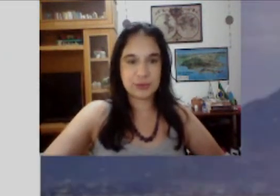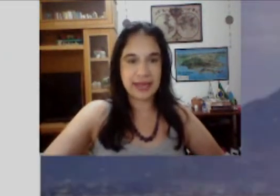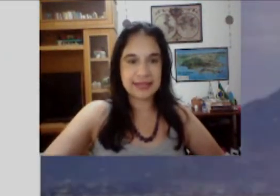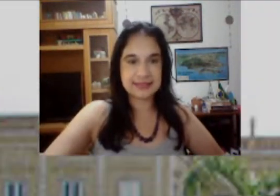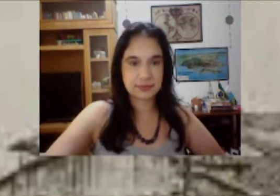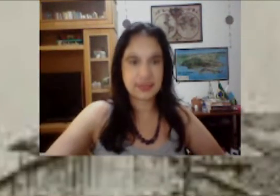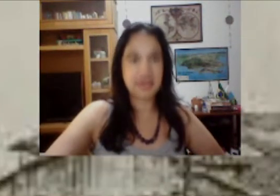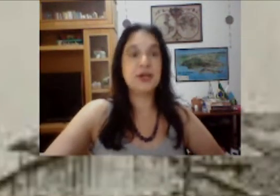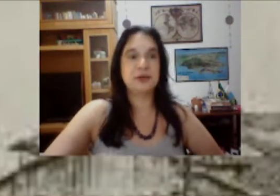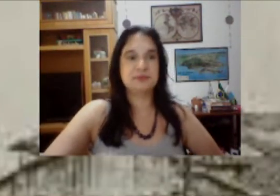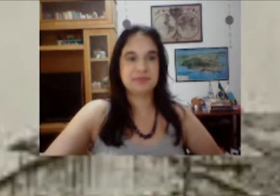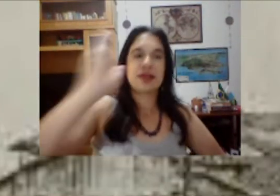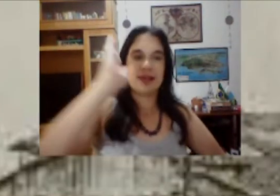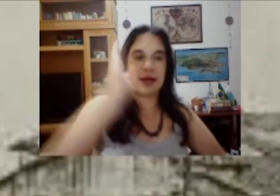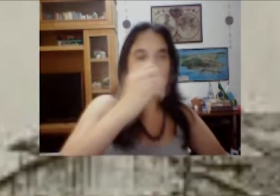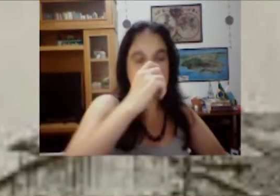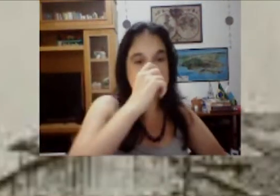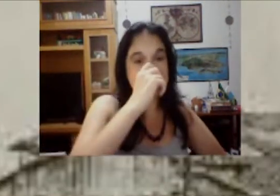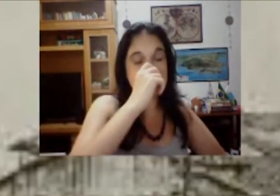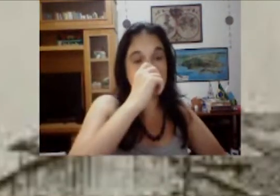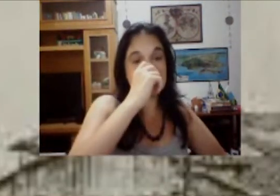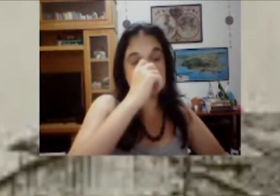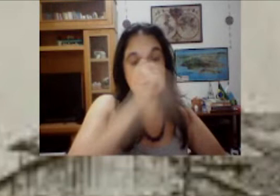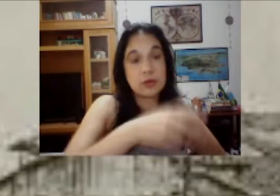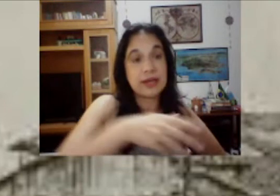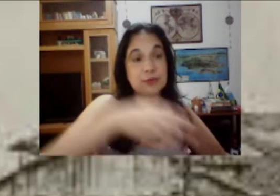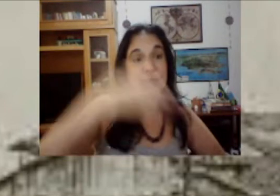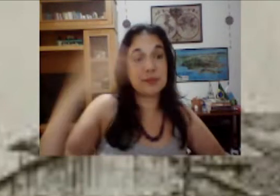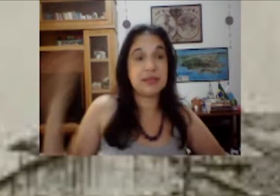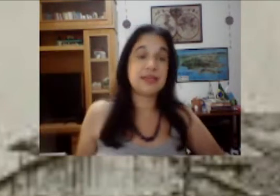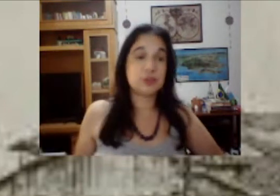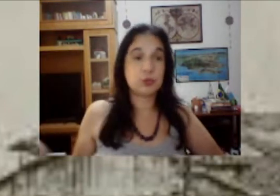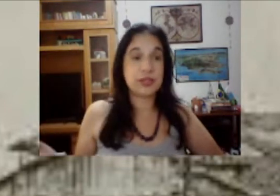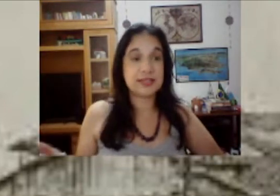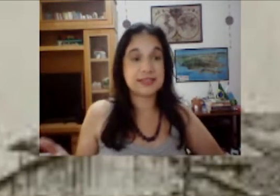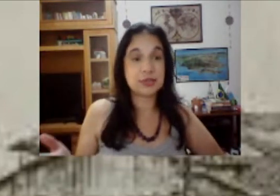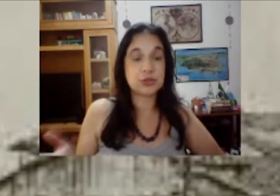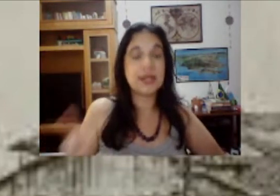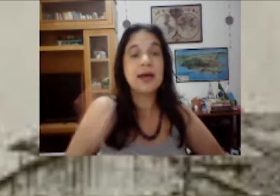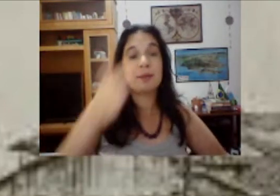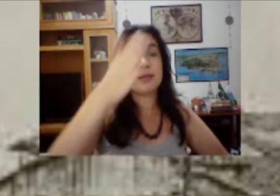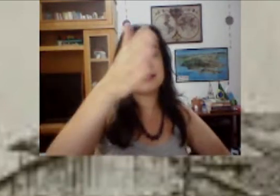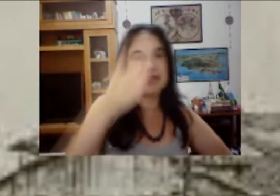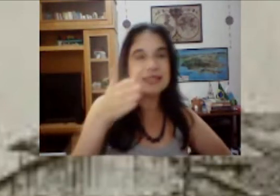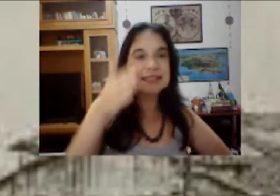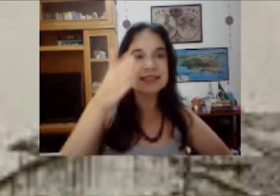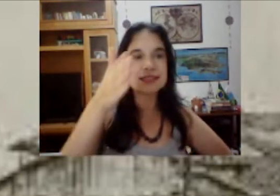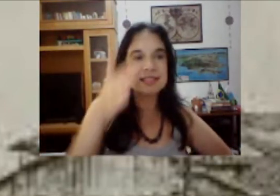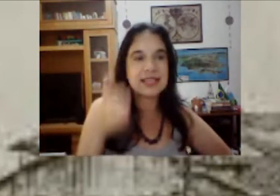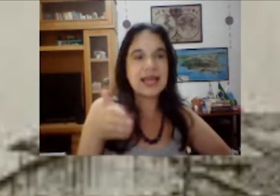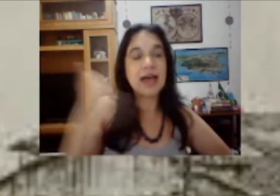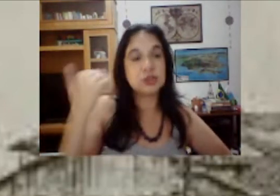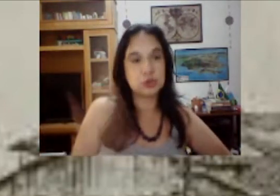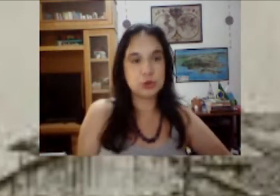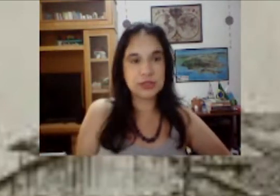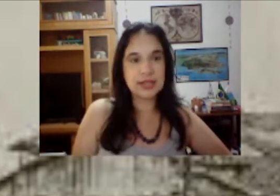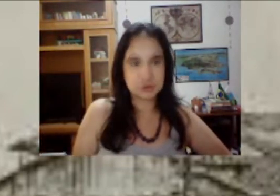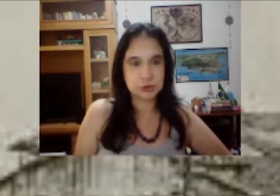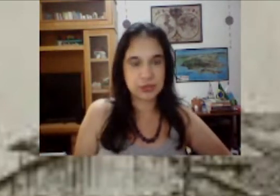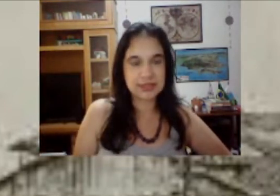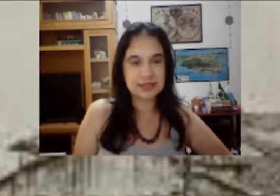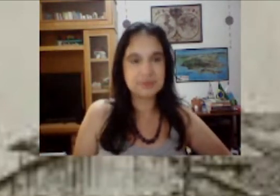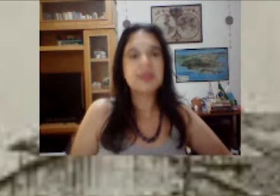is right here. Of course, this picture is already from the beginning of the 20th century, but this is the